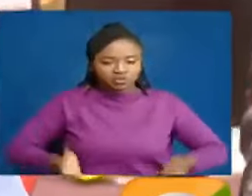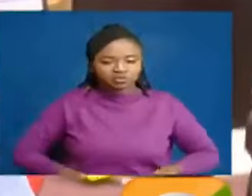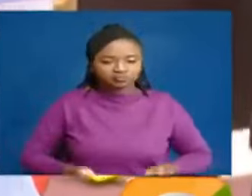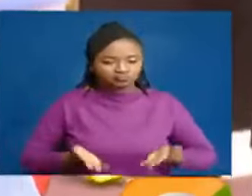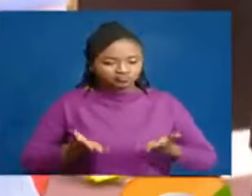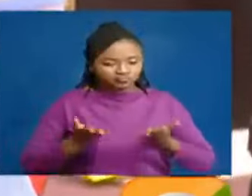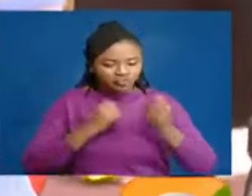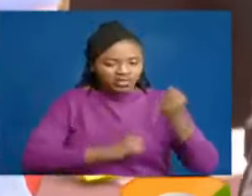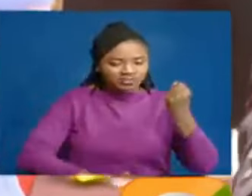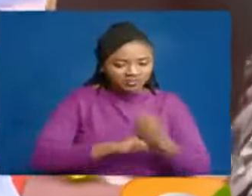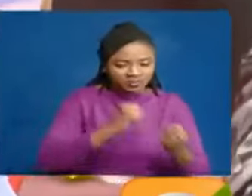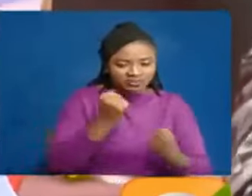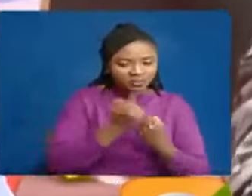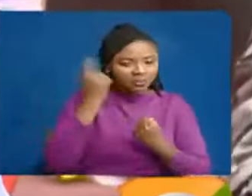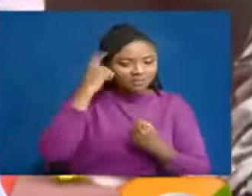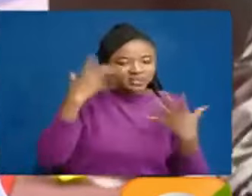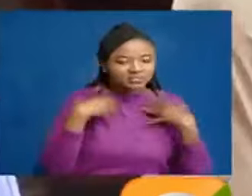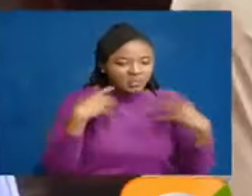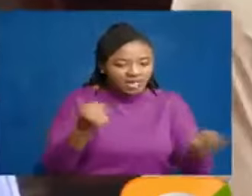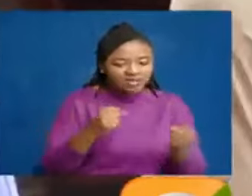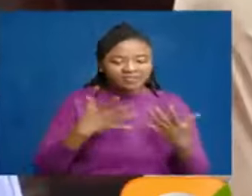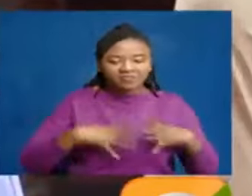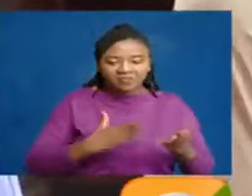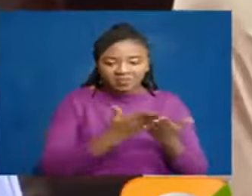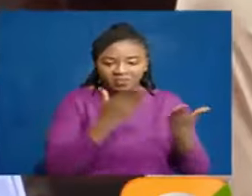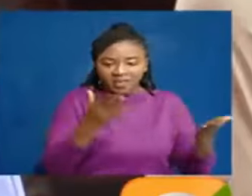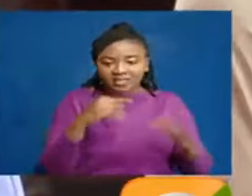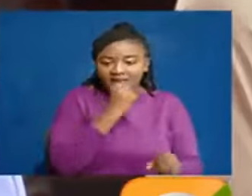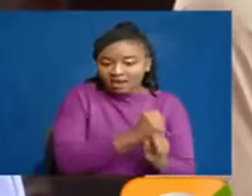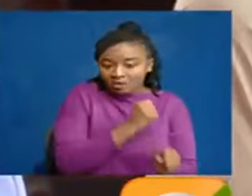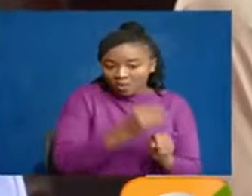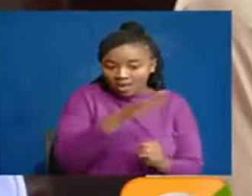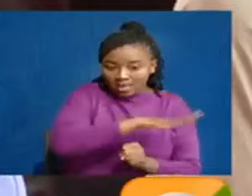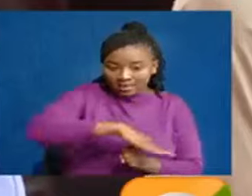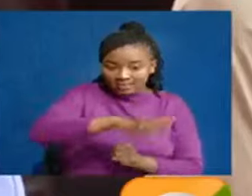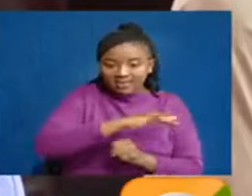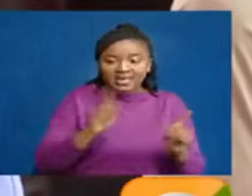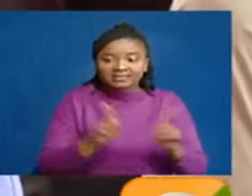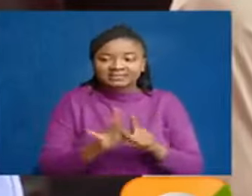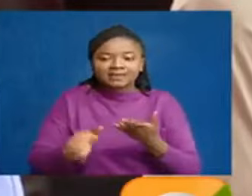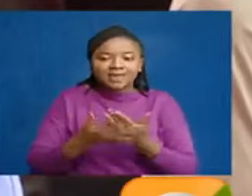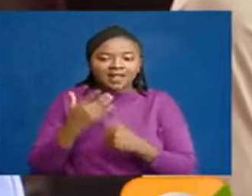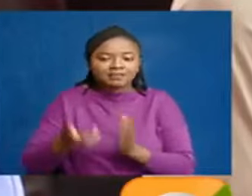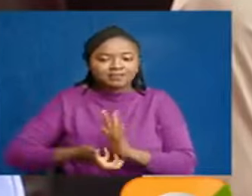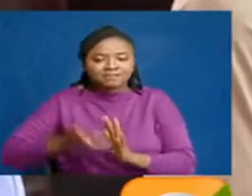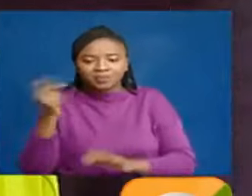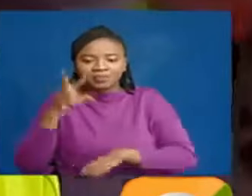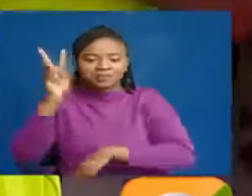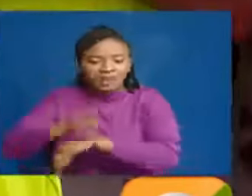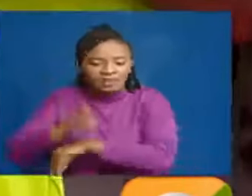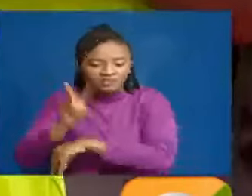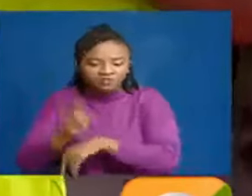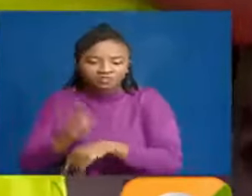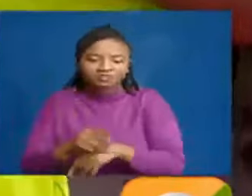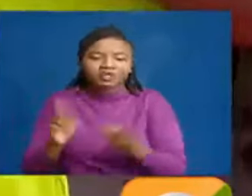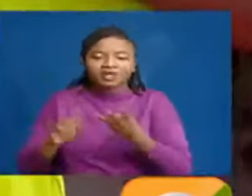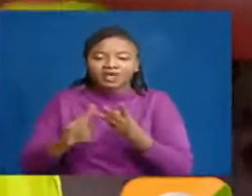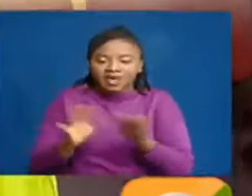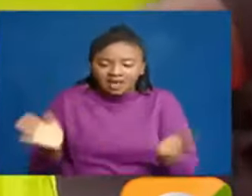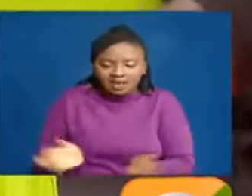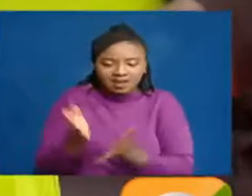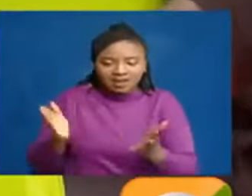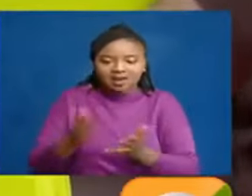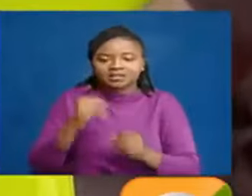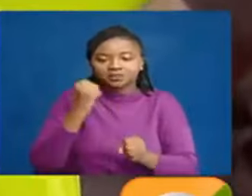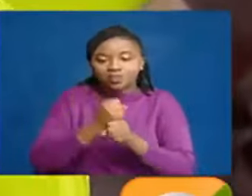kazi. Kauli mbiu ya mwaka huu inalenga kupunguza unyanyapaa wa magonjwa ya akili kazini na kuhamasisha waajiri kuboresha mazingira ya